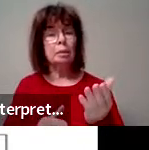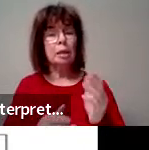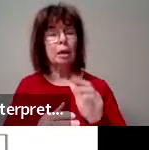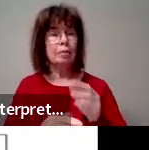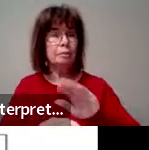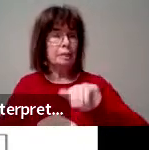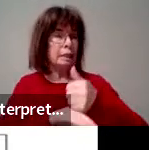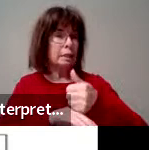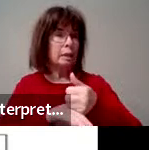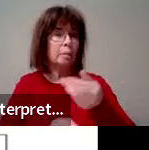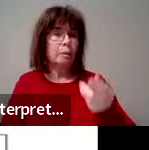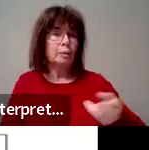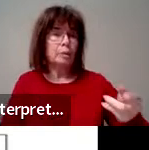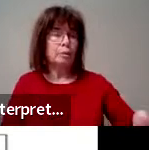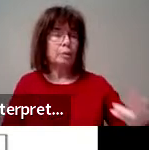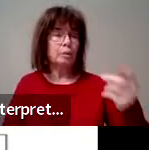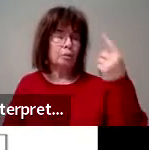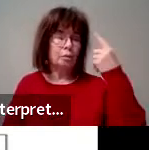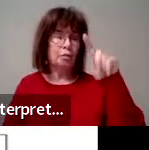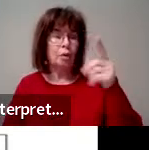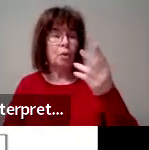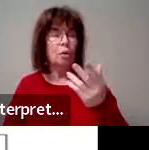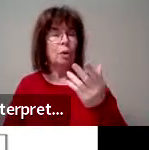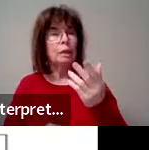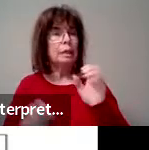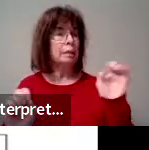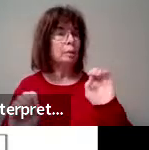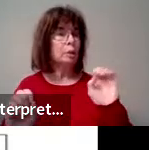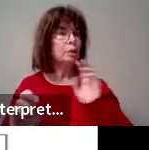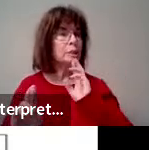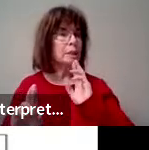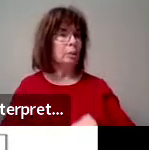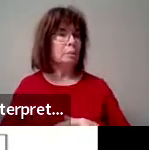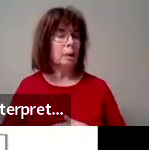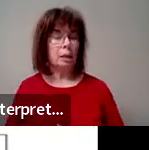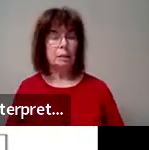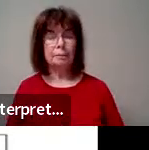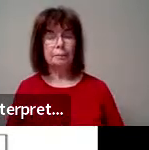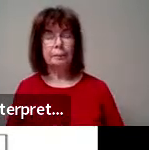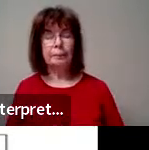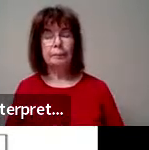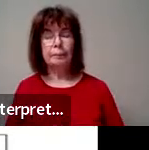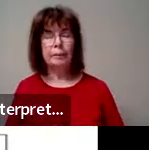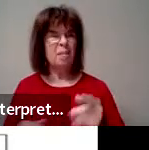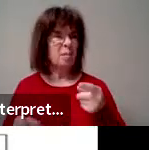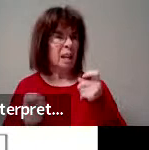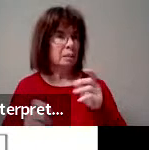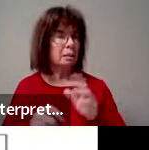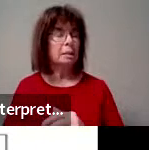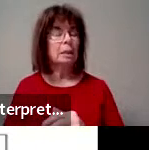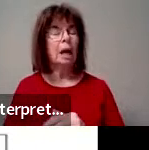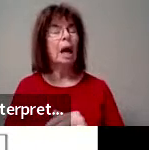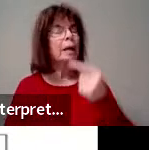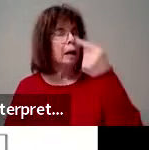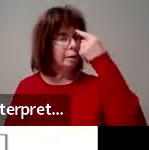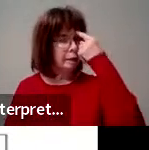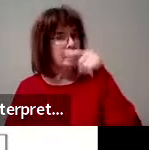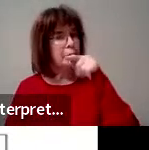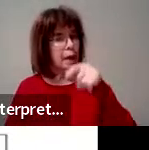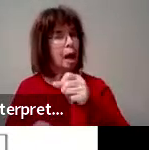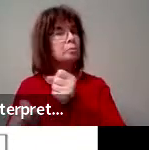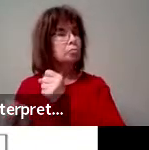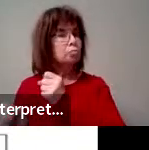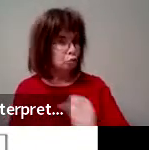resources for a quick and emergency response. And I think that strategy paid off for